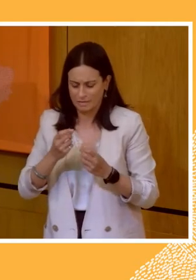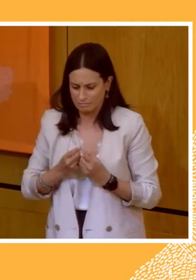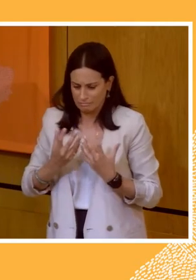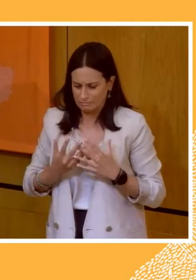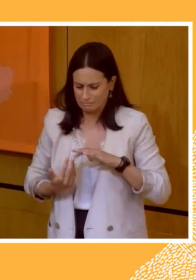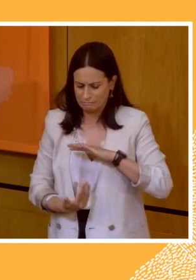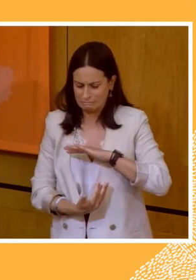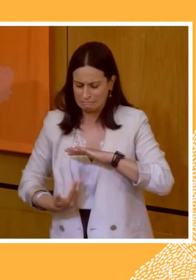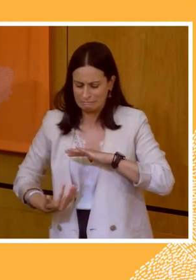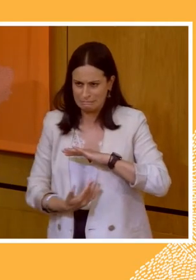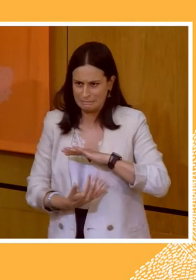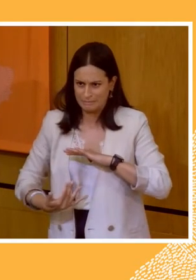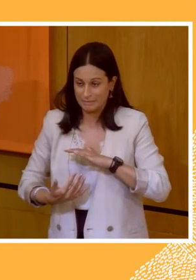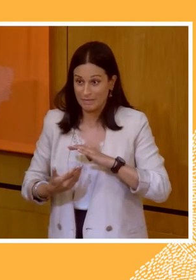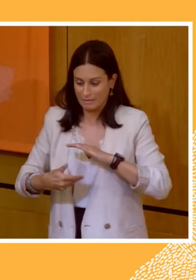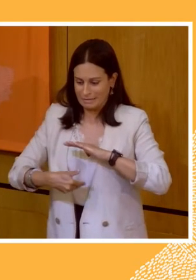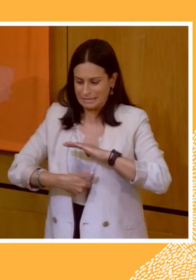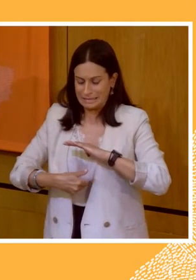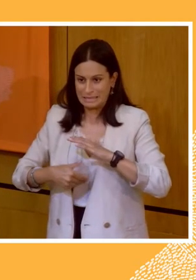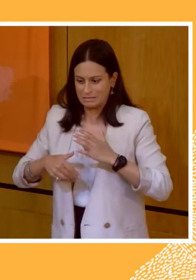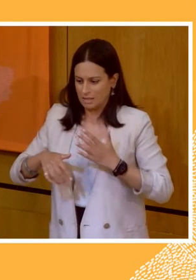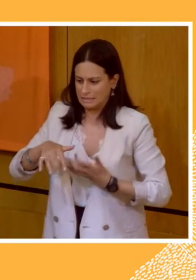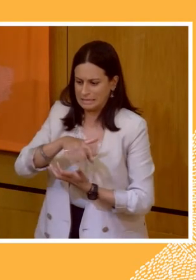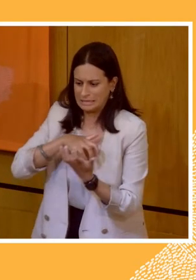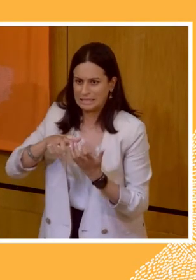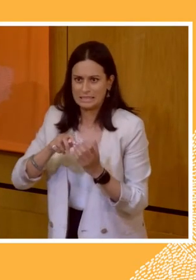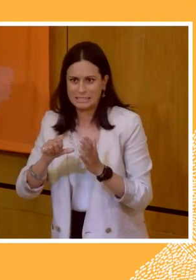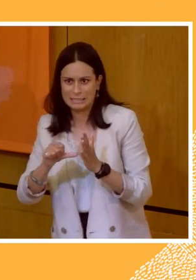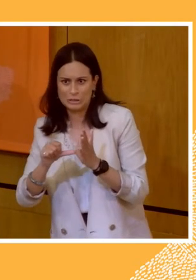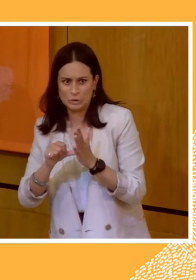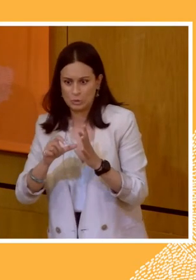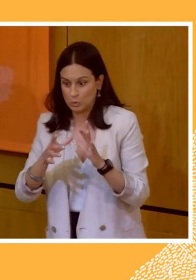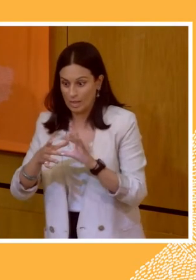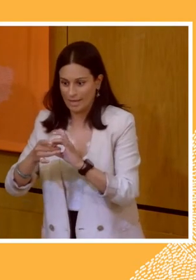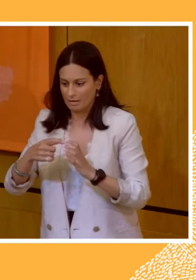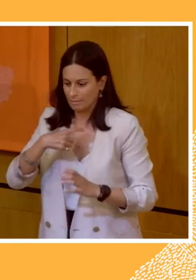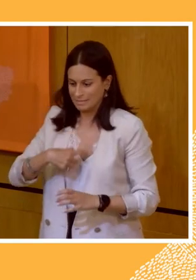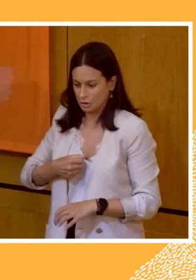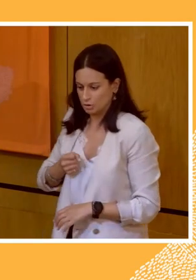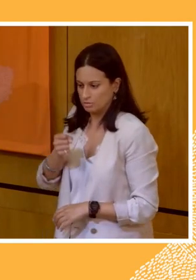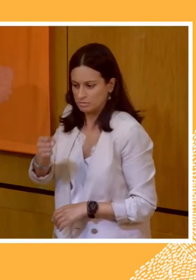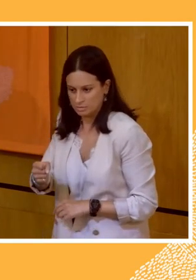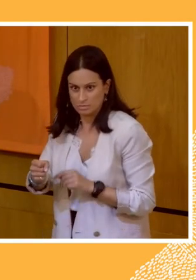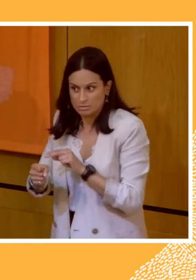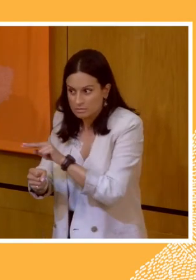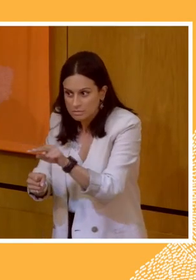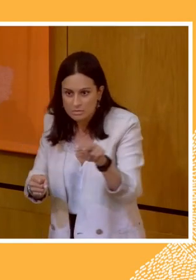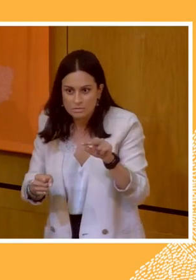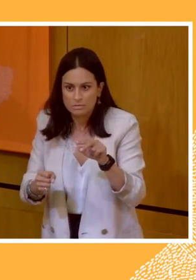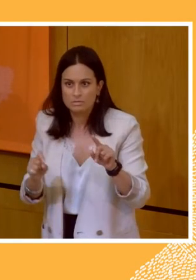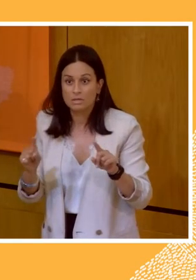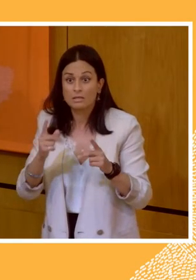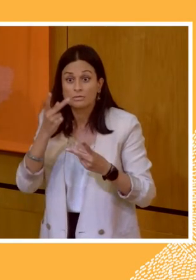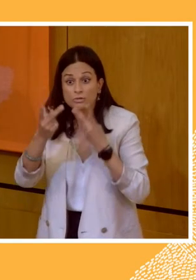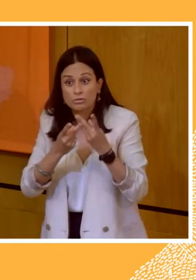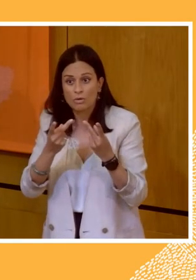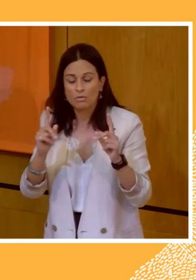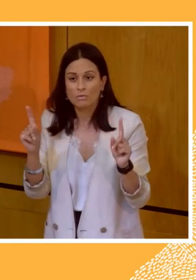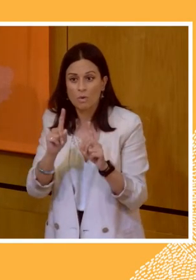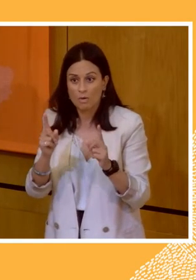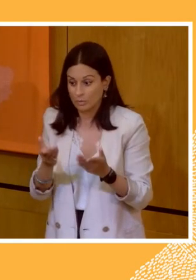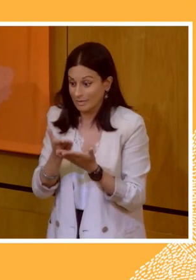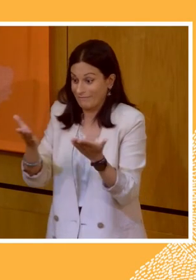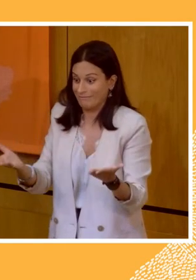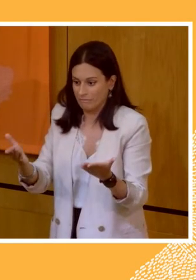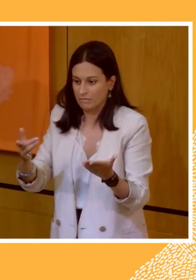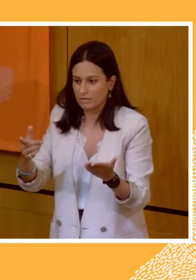of inherent complicated issues around positionality. But I think the song is also performed and given